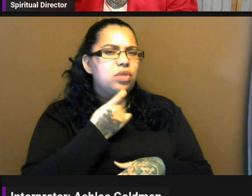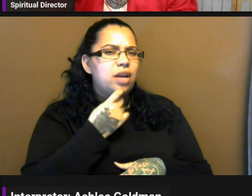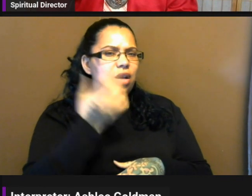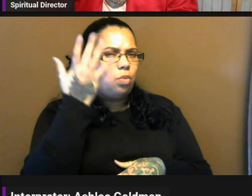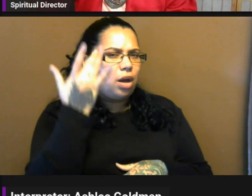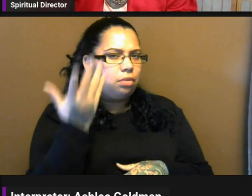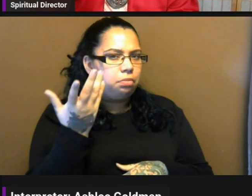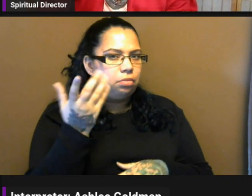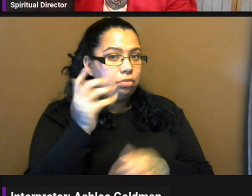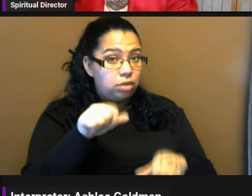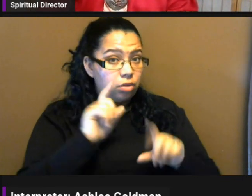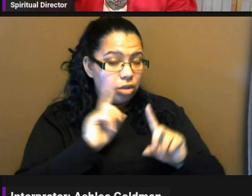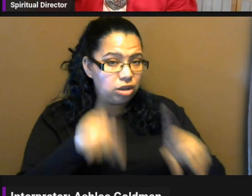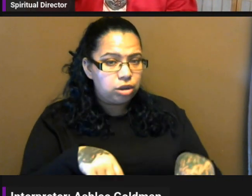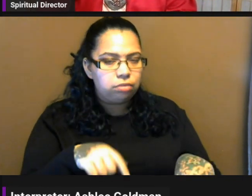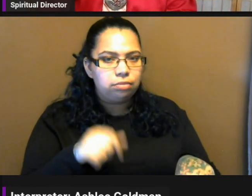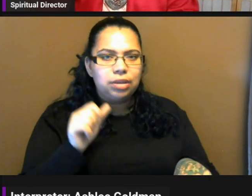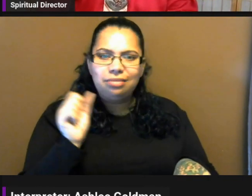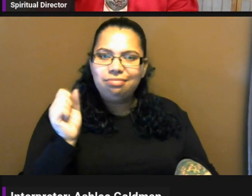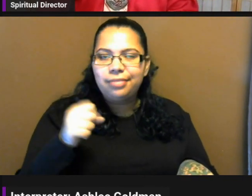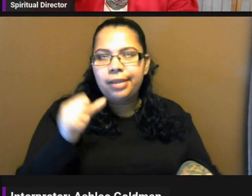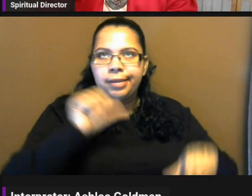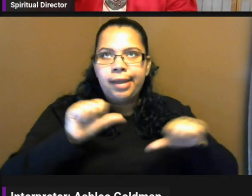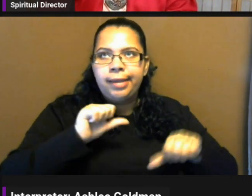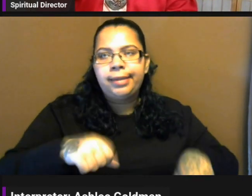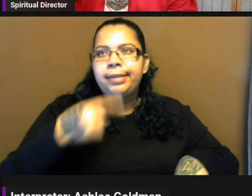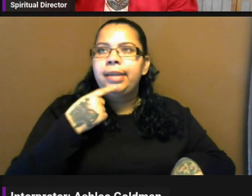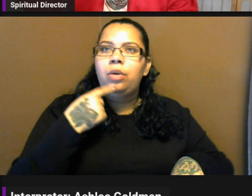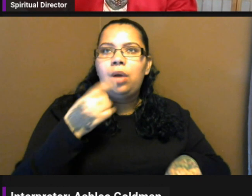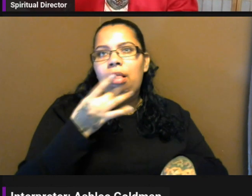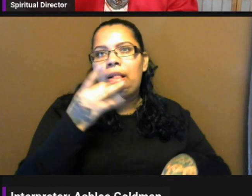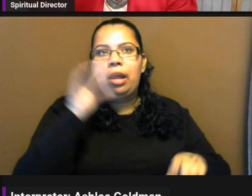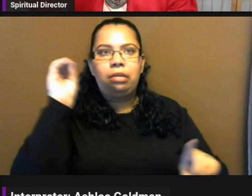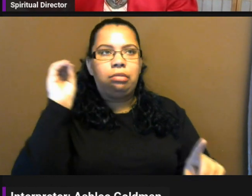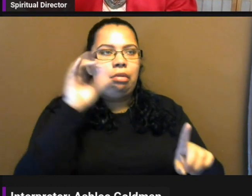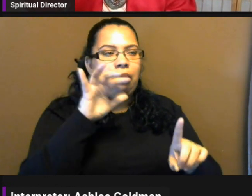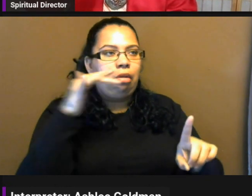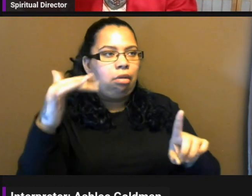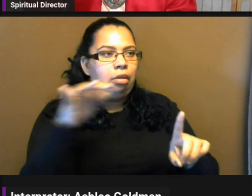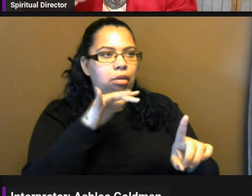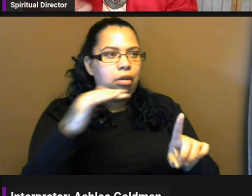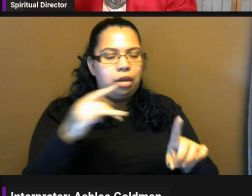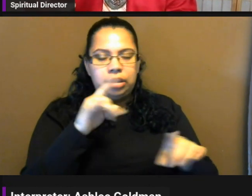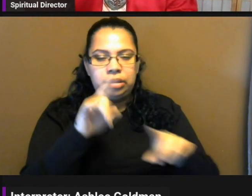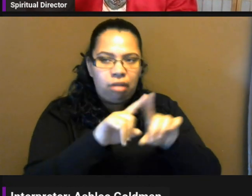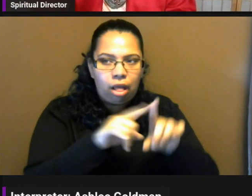Can you answer it? I mean, yeah, we may scientifically be able to say, well, because as light hits it, all of the rays and the spectrum hit it.